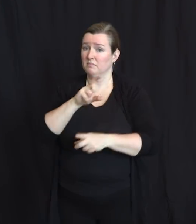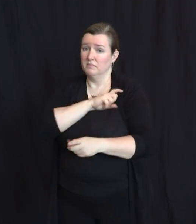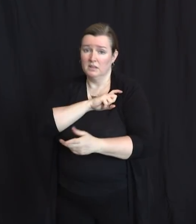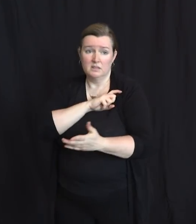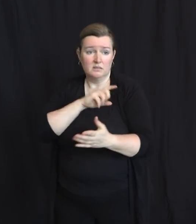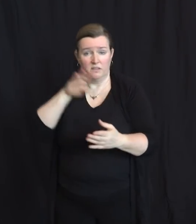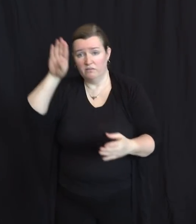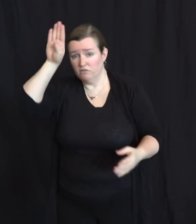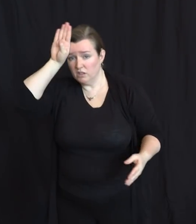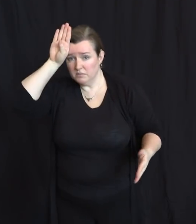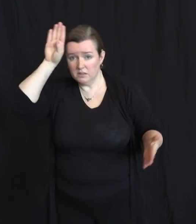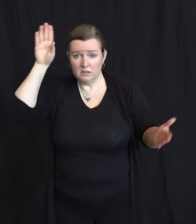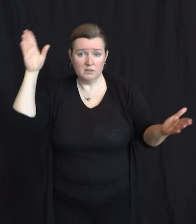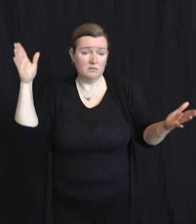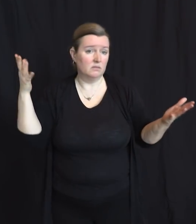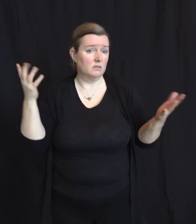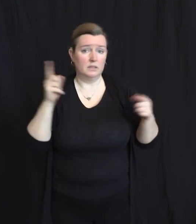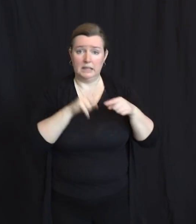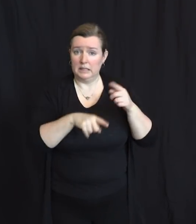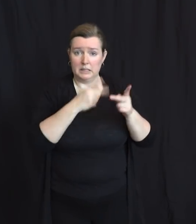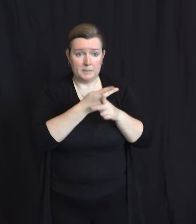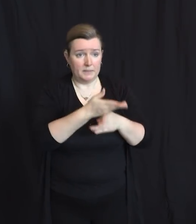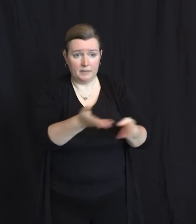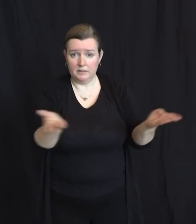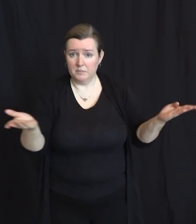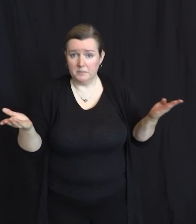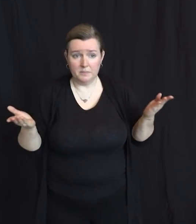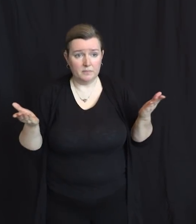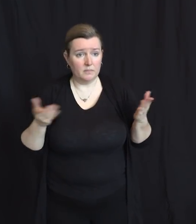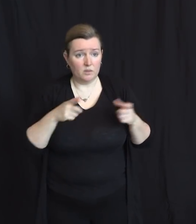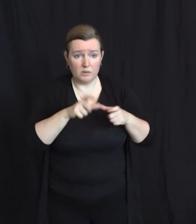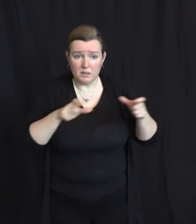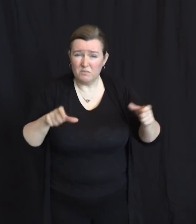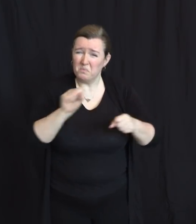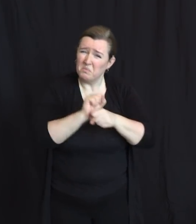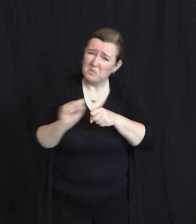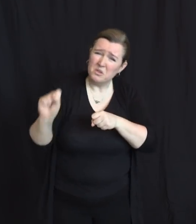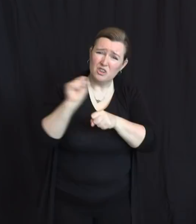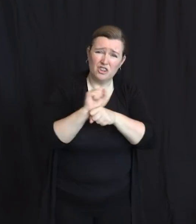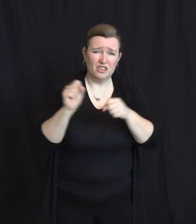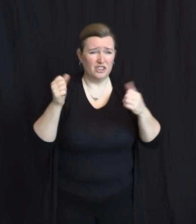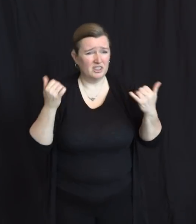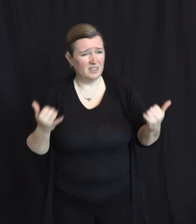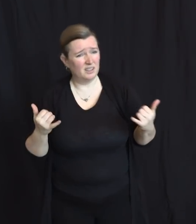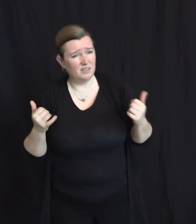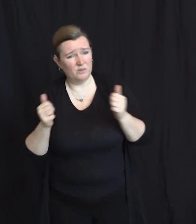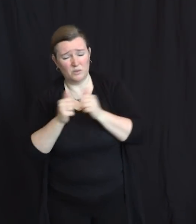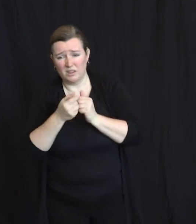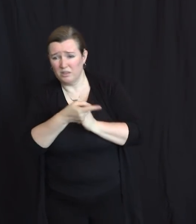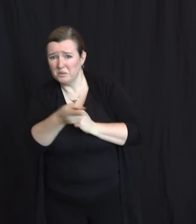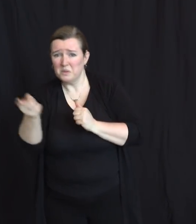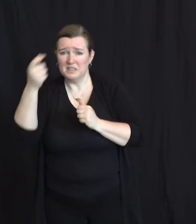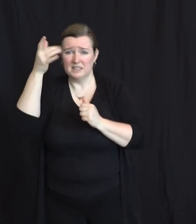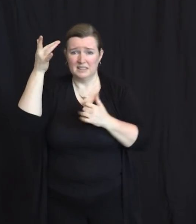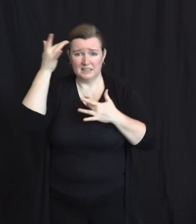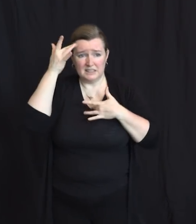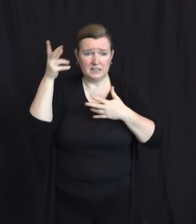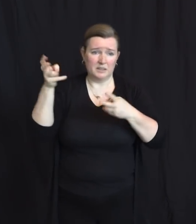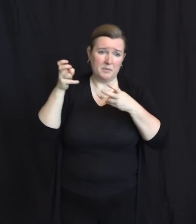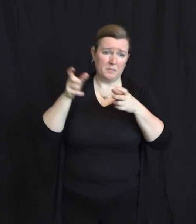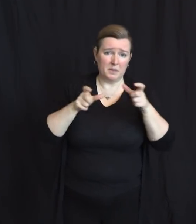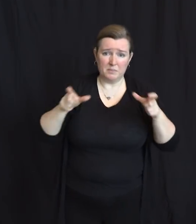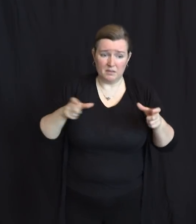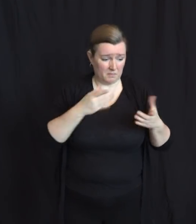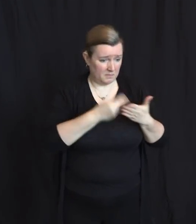paramedics employed. The very people who are on the front lines every day. And we'll have to send this money